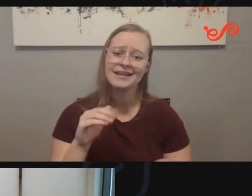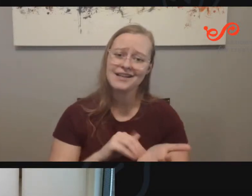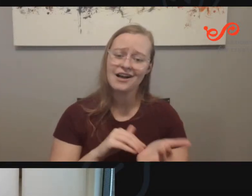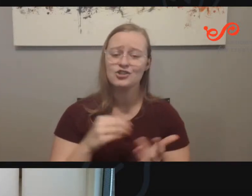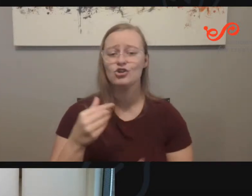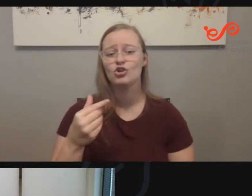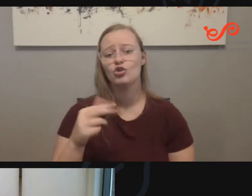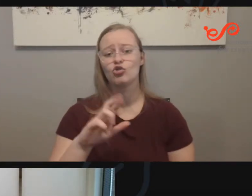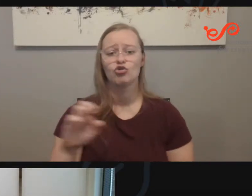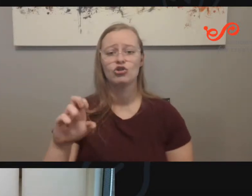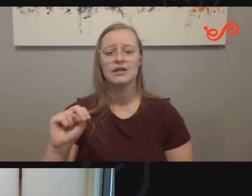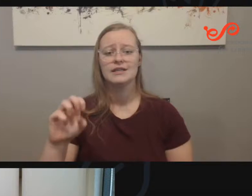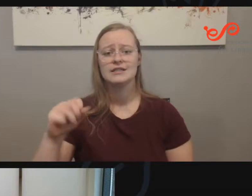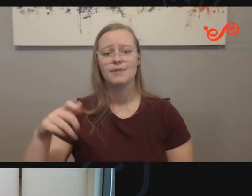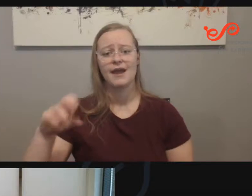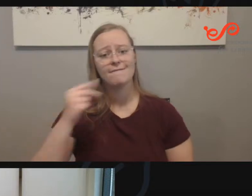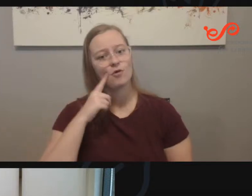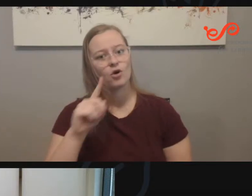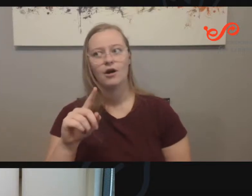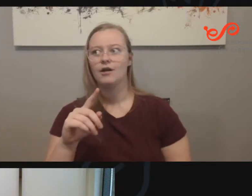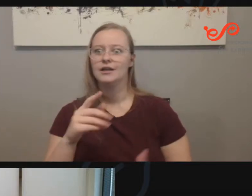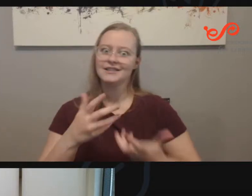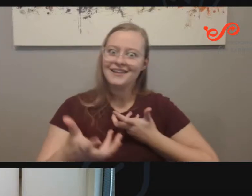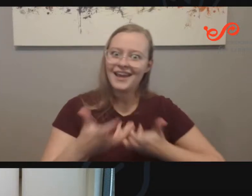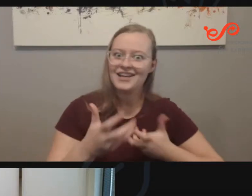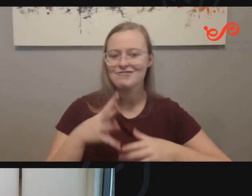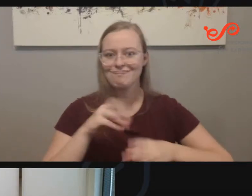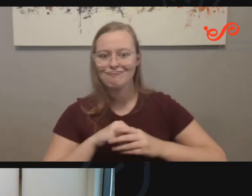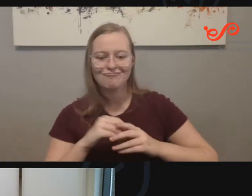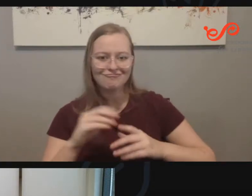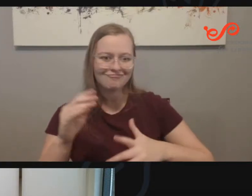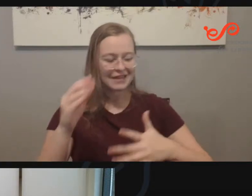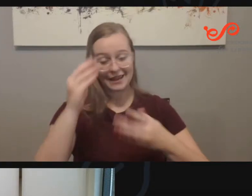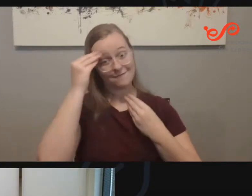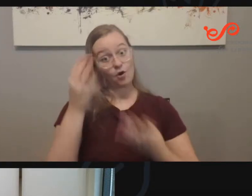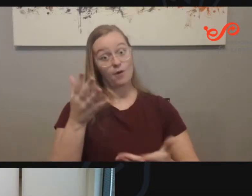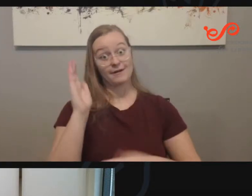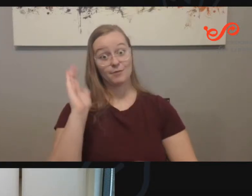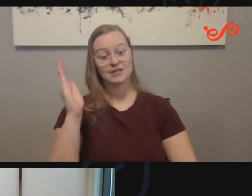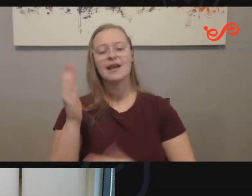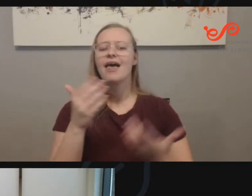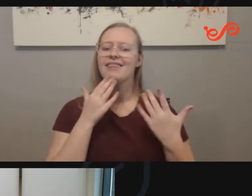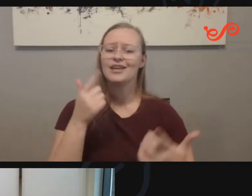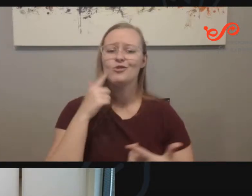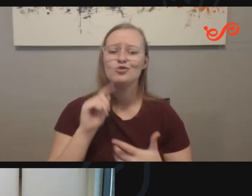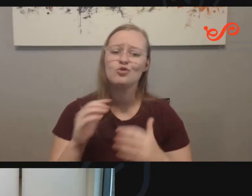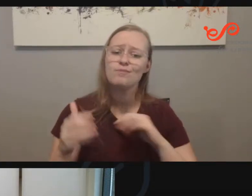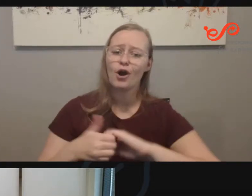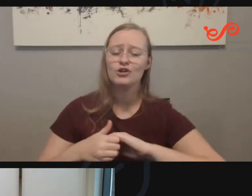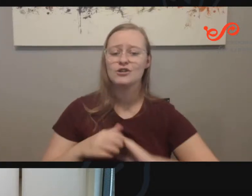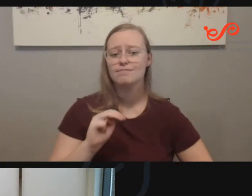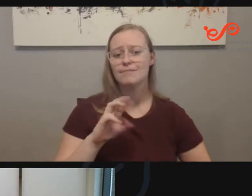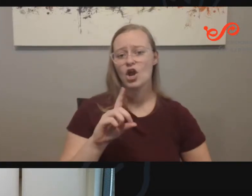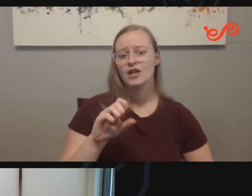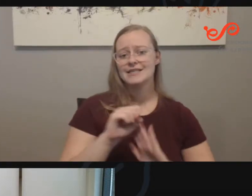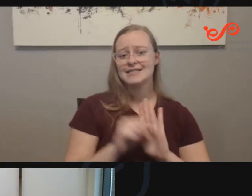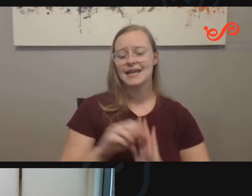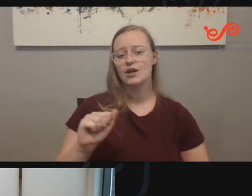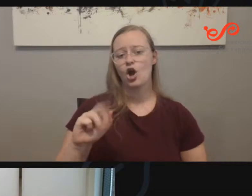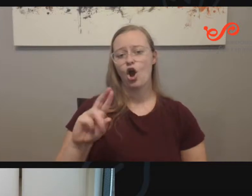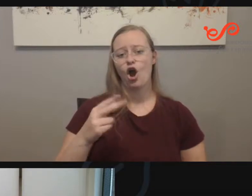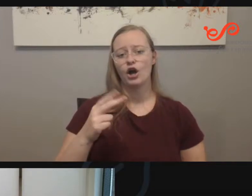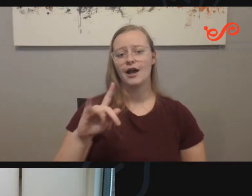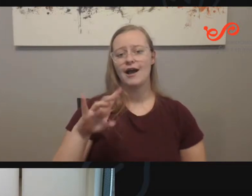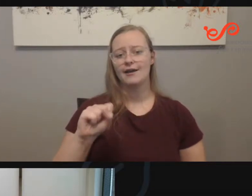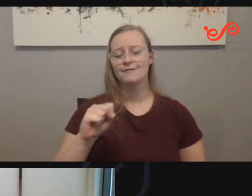for such an informative and engaging presentation. Thank you to our partners at the Maryland State Archive